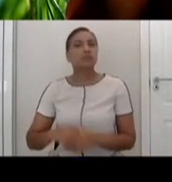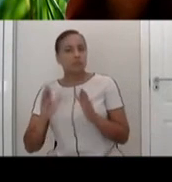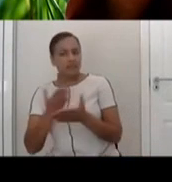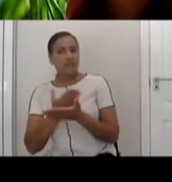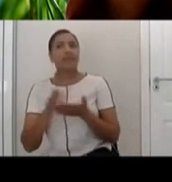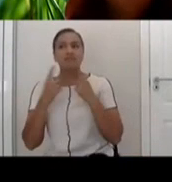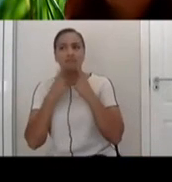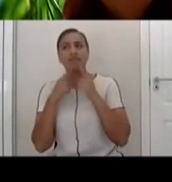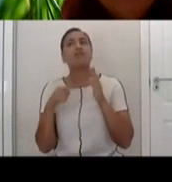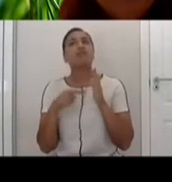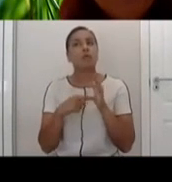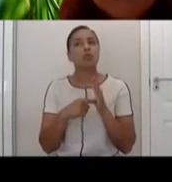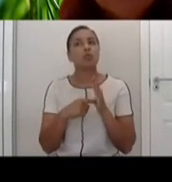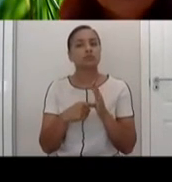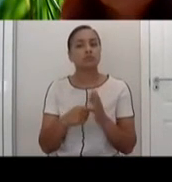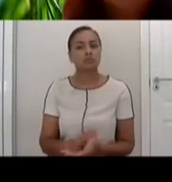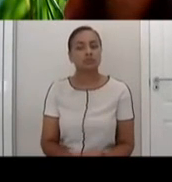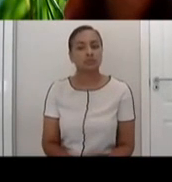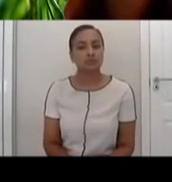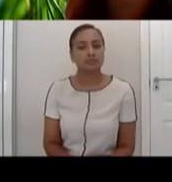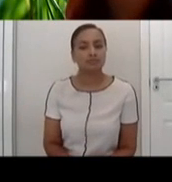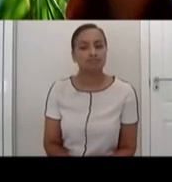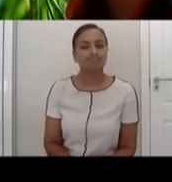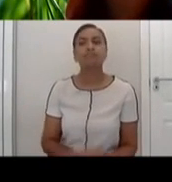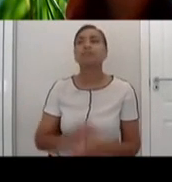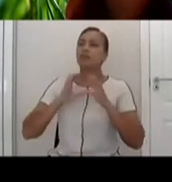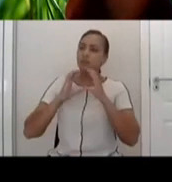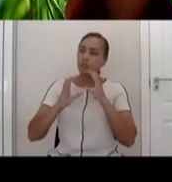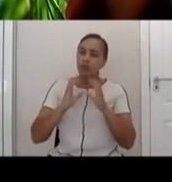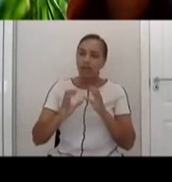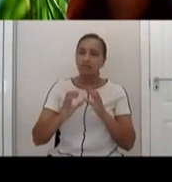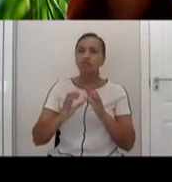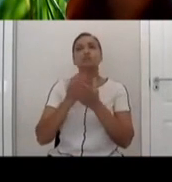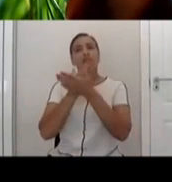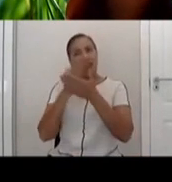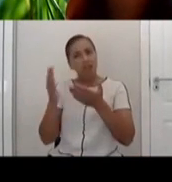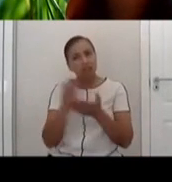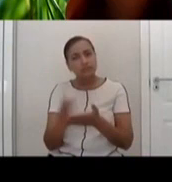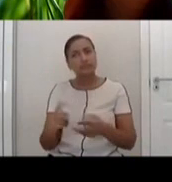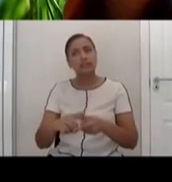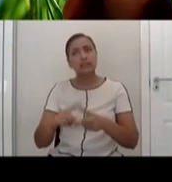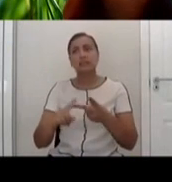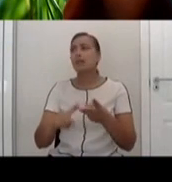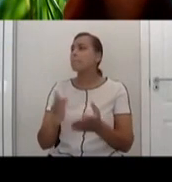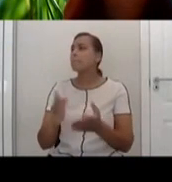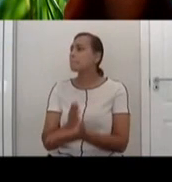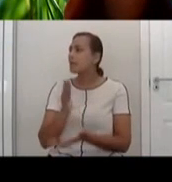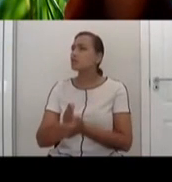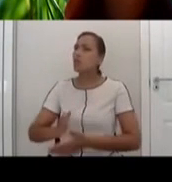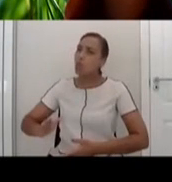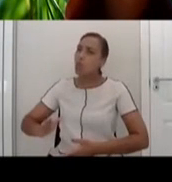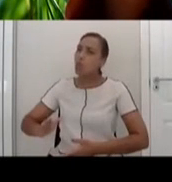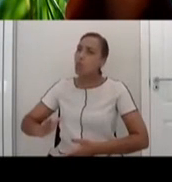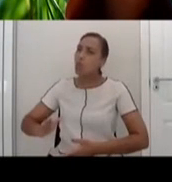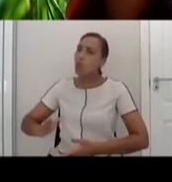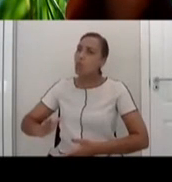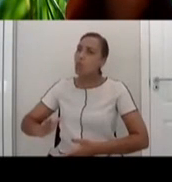you know, I always say, I'm a stuck record, communication, clarity, making sure all the community